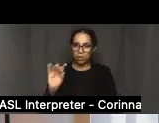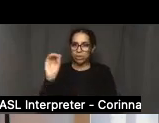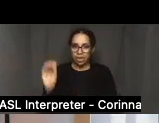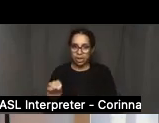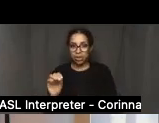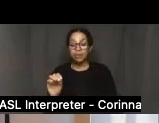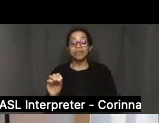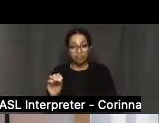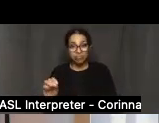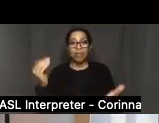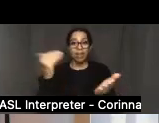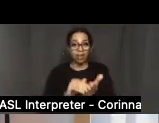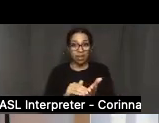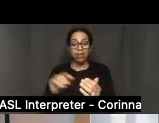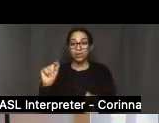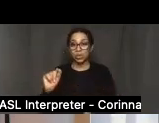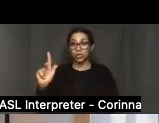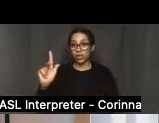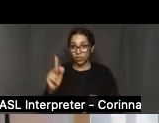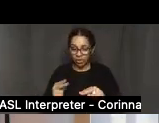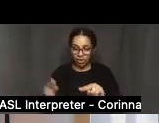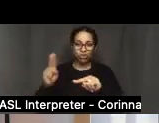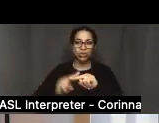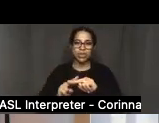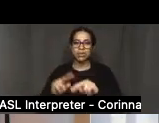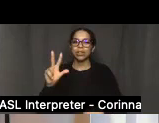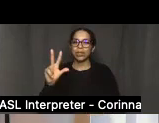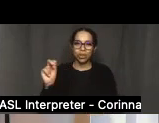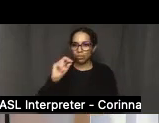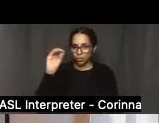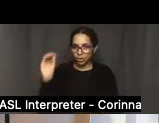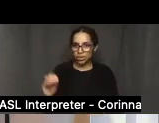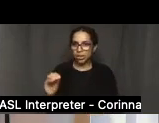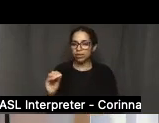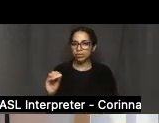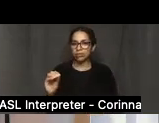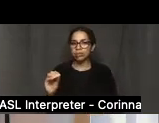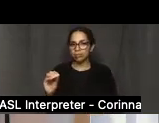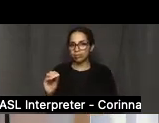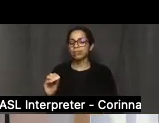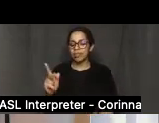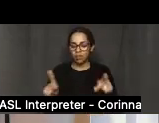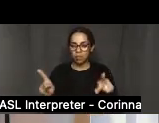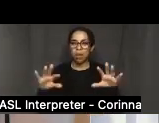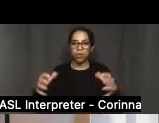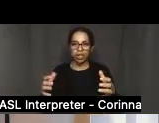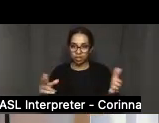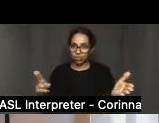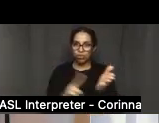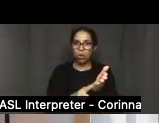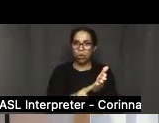another increase in the 2023 results to 30% of the population enrolled in Medicaid.